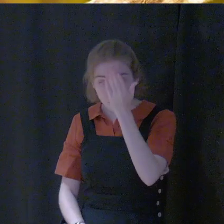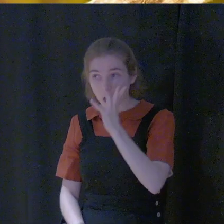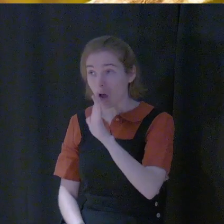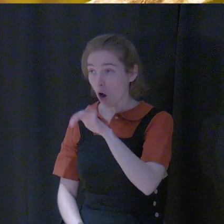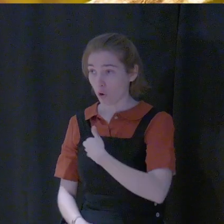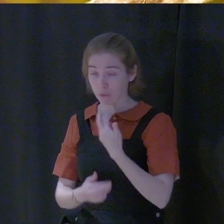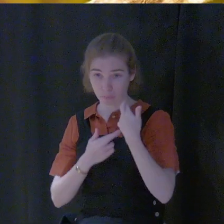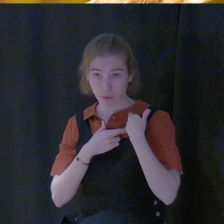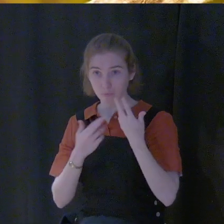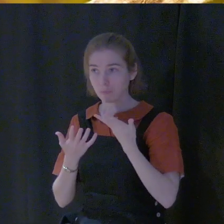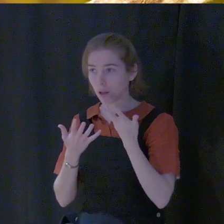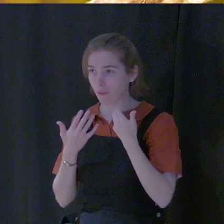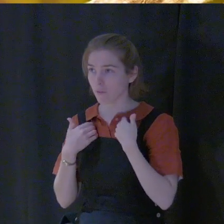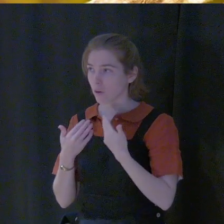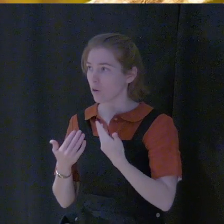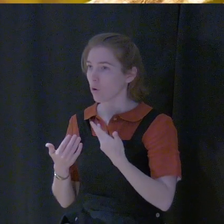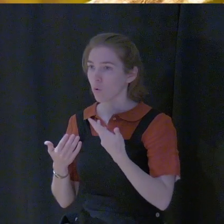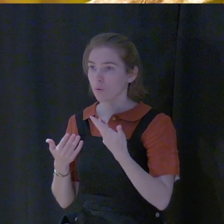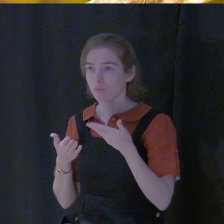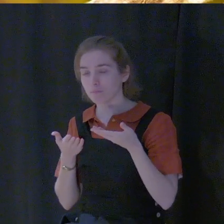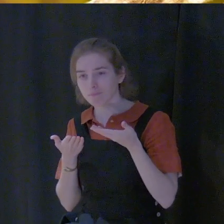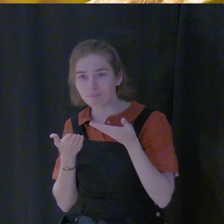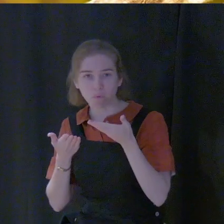we provide quality. We provide